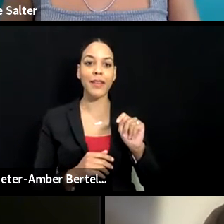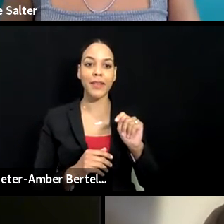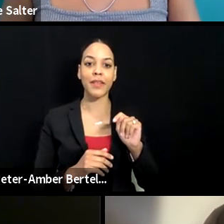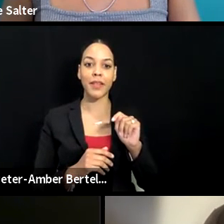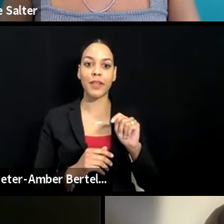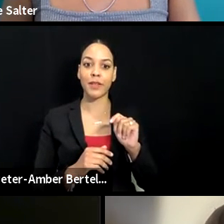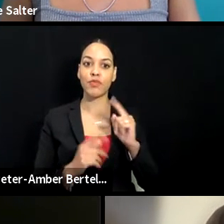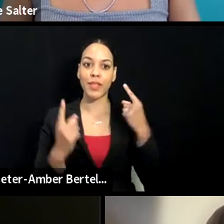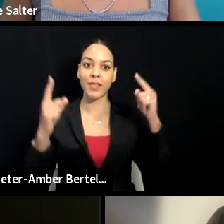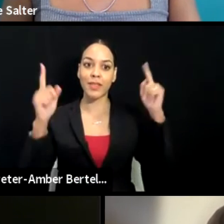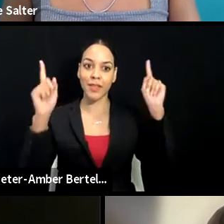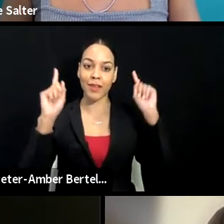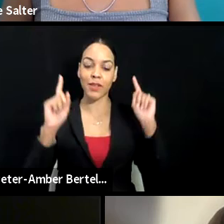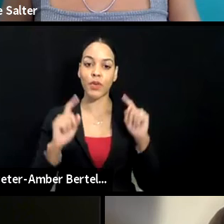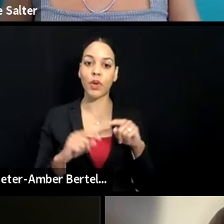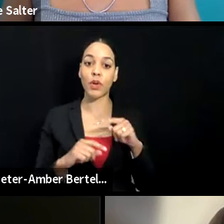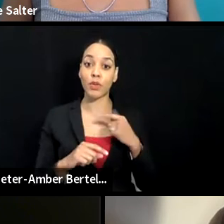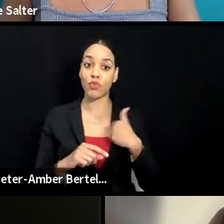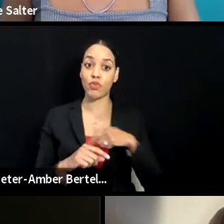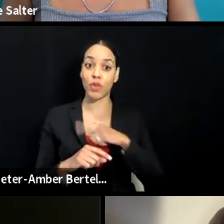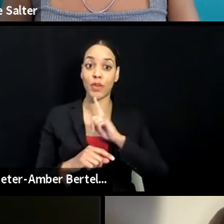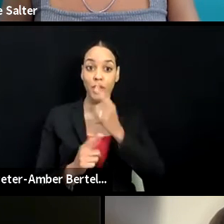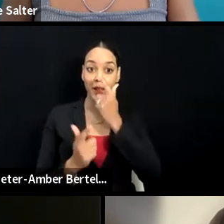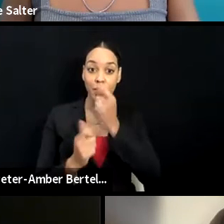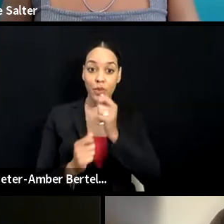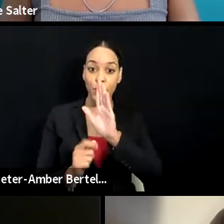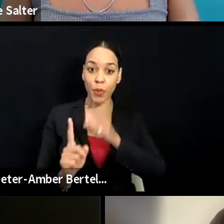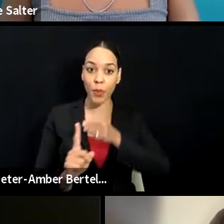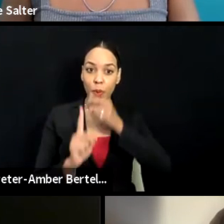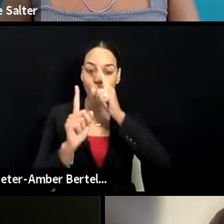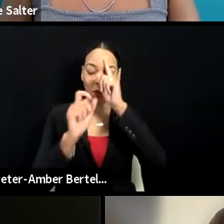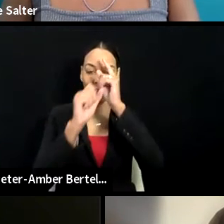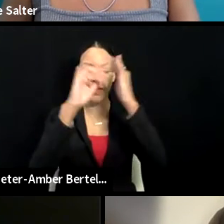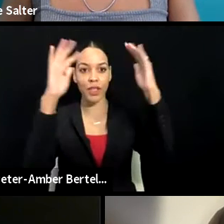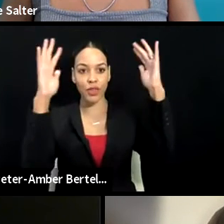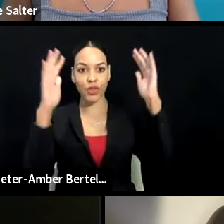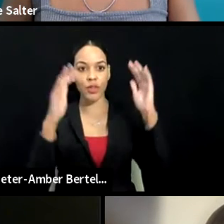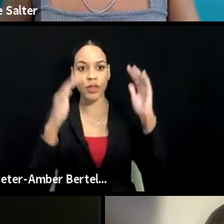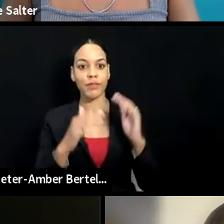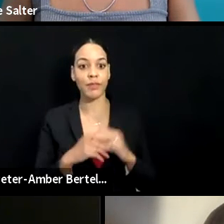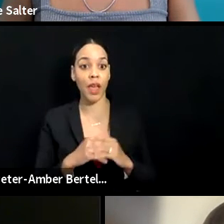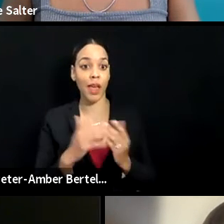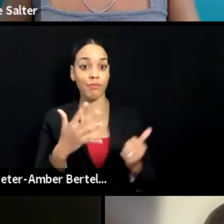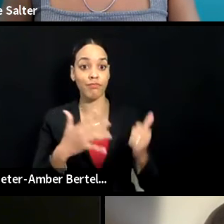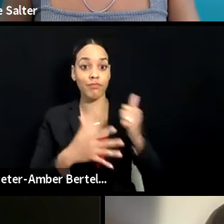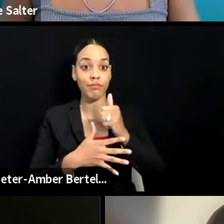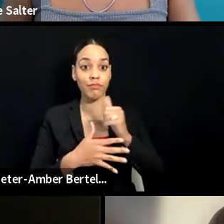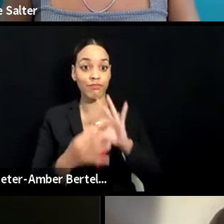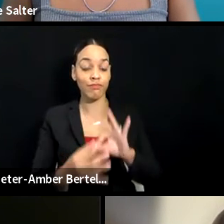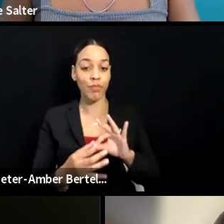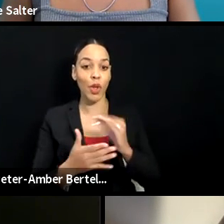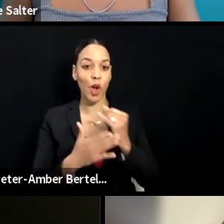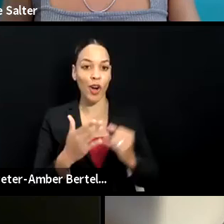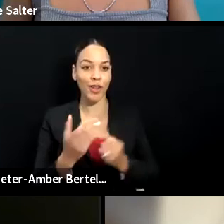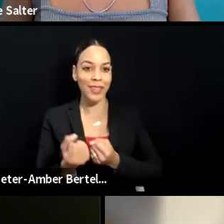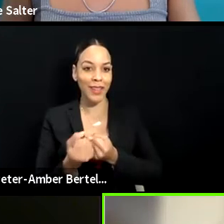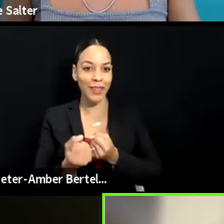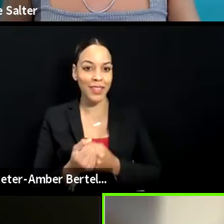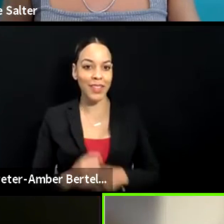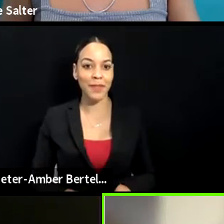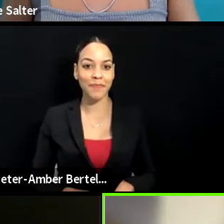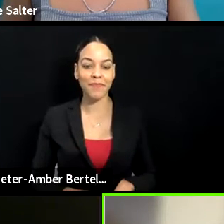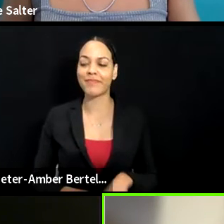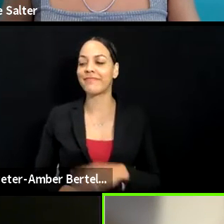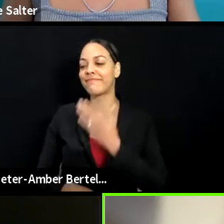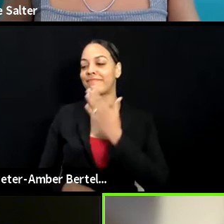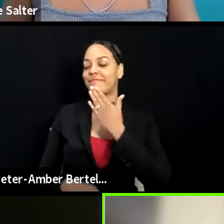we're interested in your goals and vision and priorities for arts advocacy. Thank you. Thank